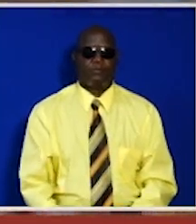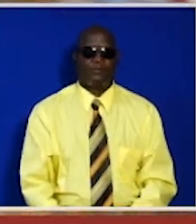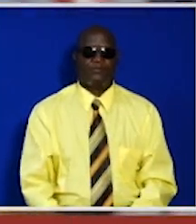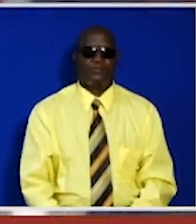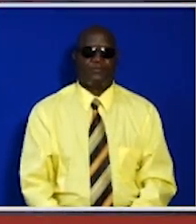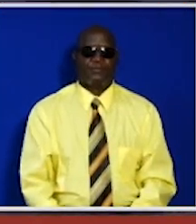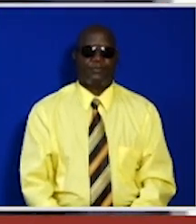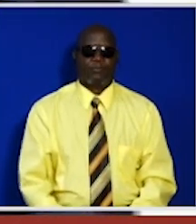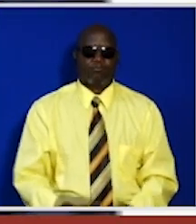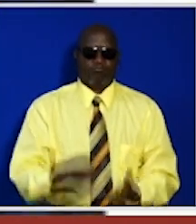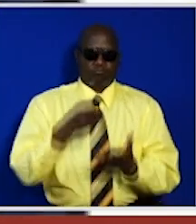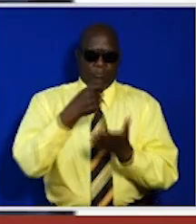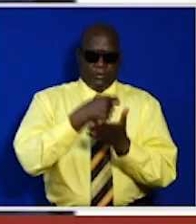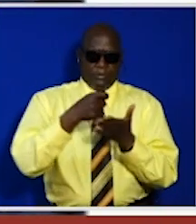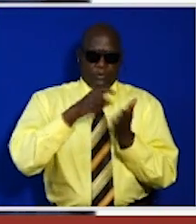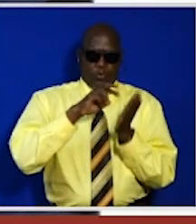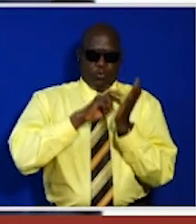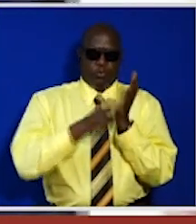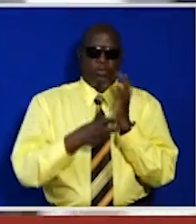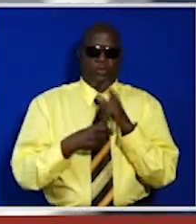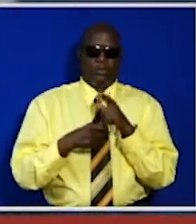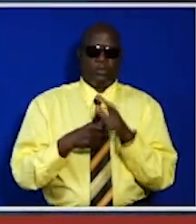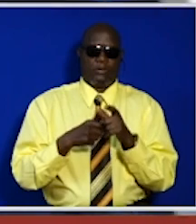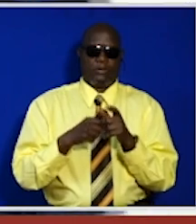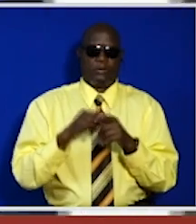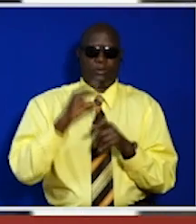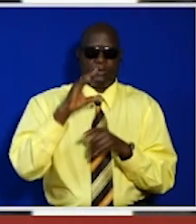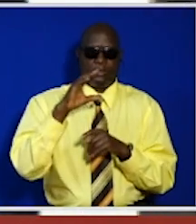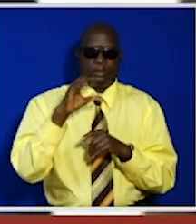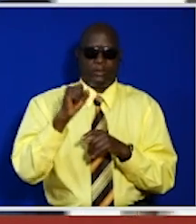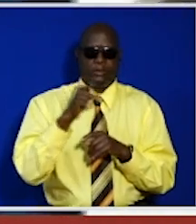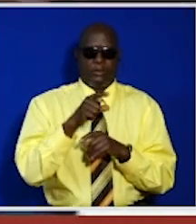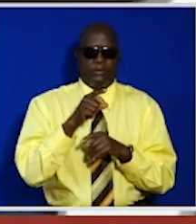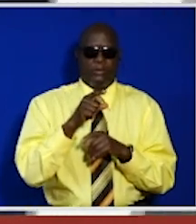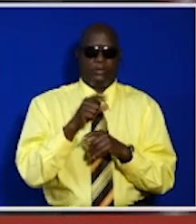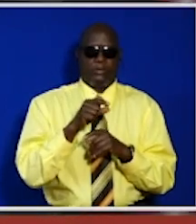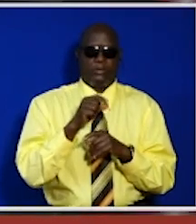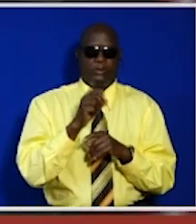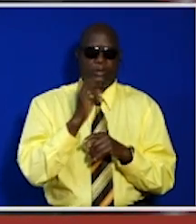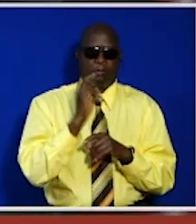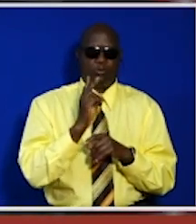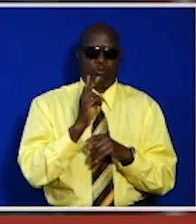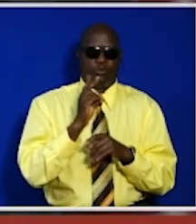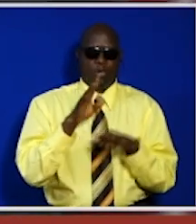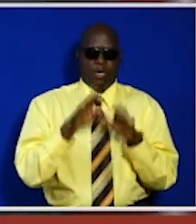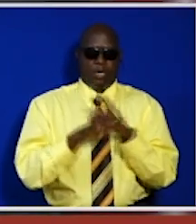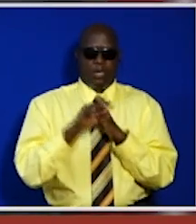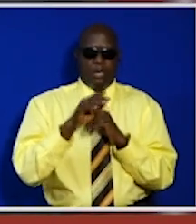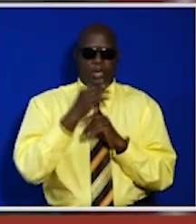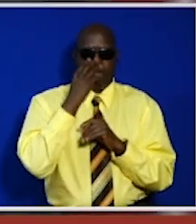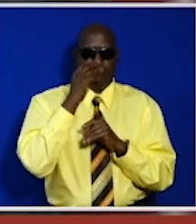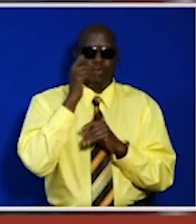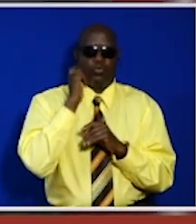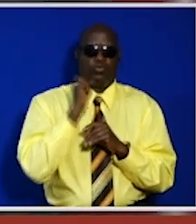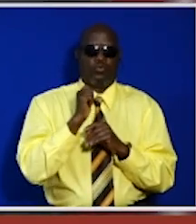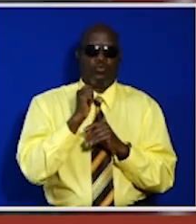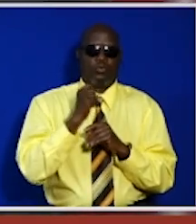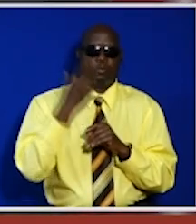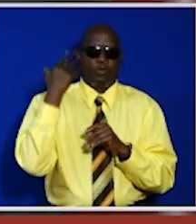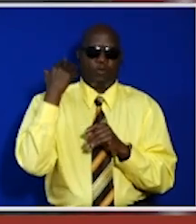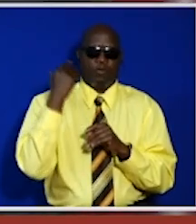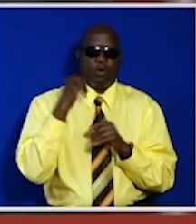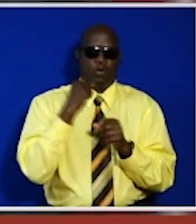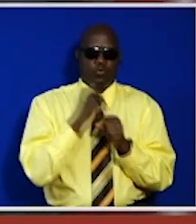Utiaji saini wa kandarasi za utendakazi na mawaziri ni wa pili chini ya Rais William Ruto baada ya hafla sawia na hiyo kufanyika Agosti